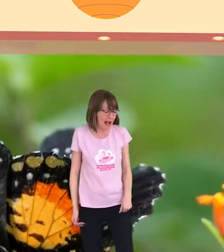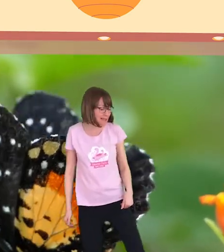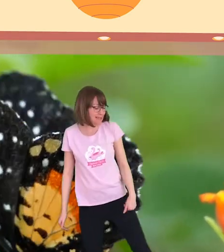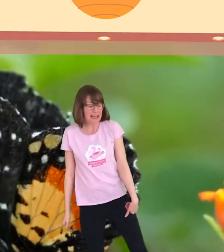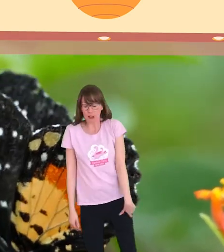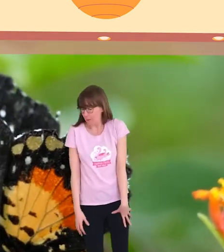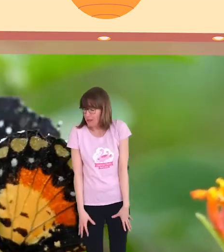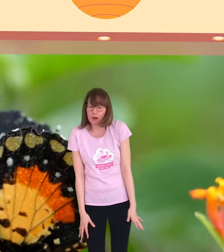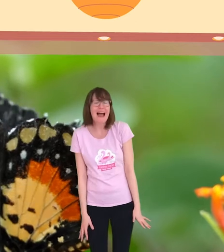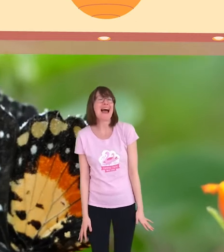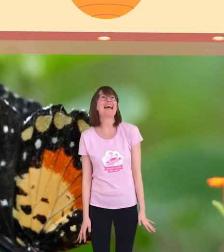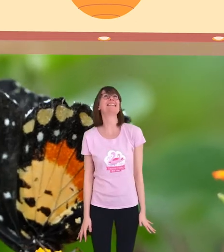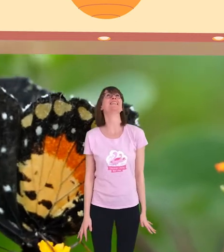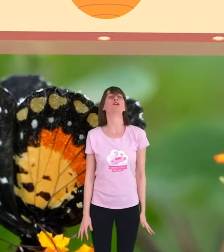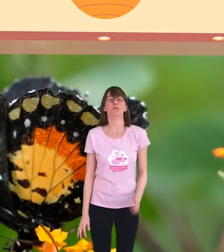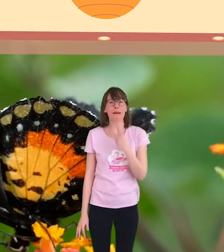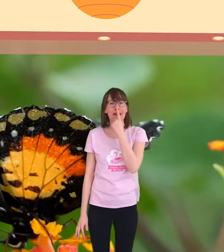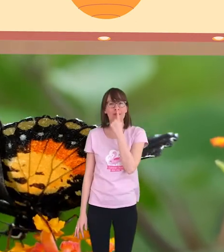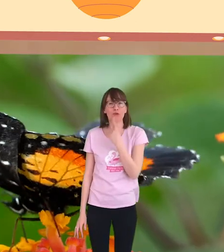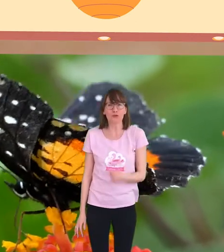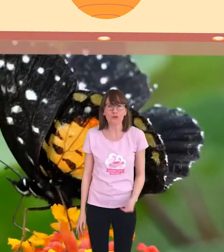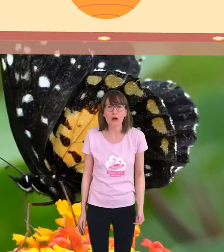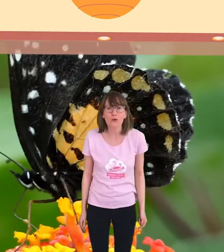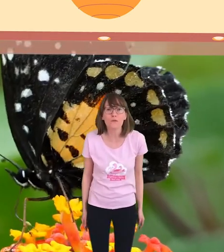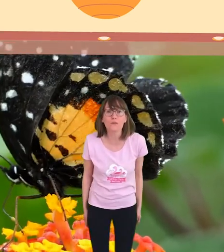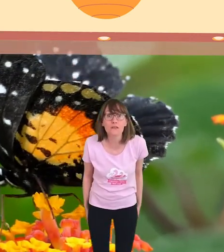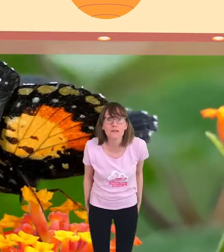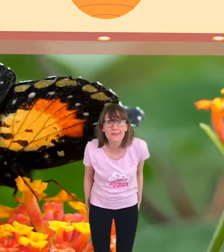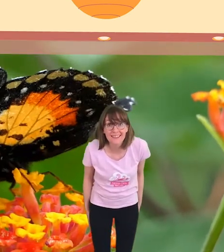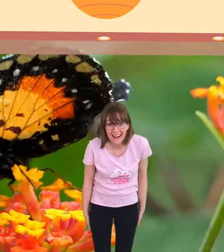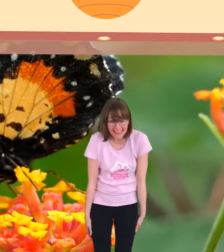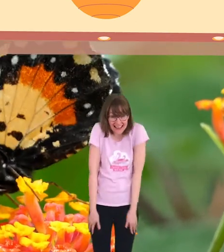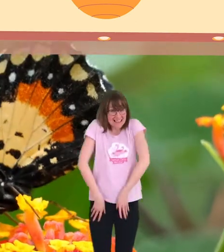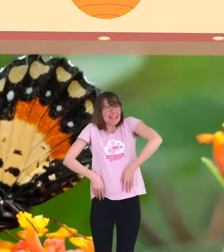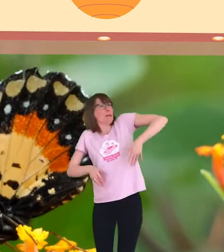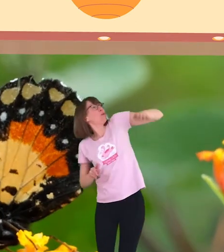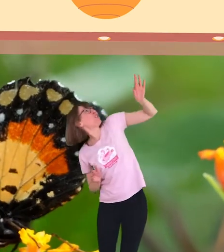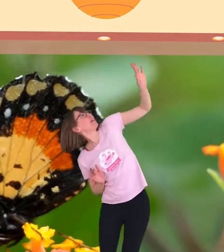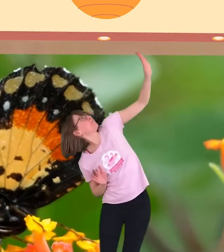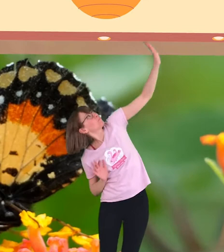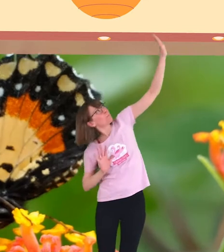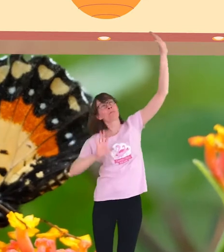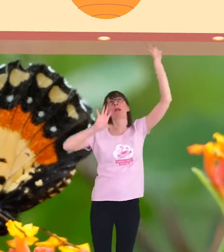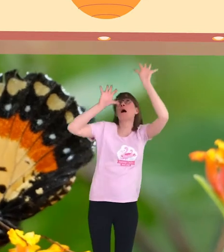legs, hands, could be your head, or maybe even your nose. That's it, keep